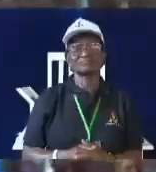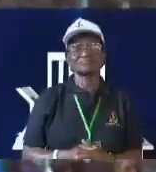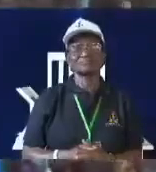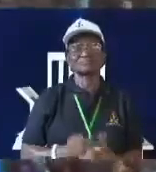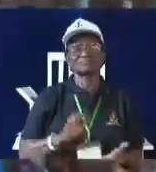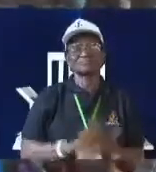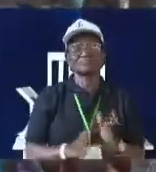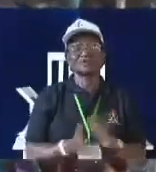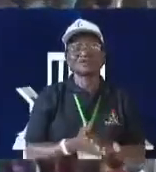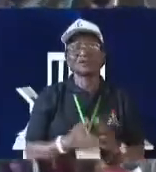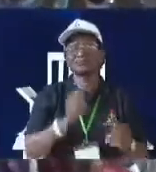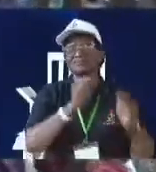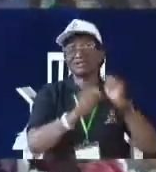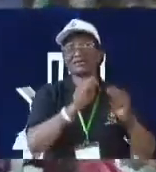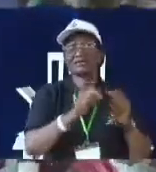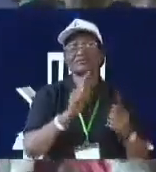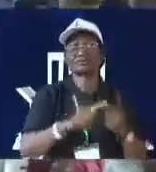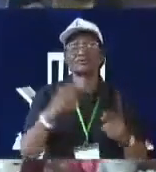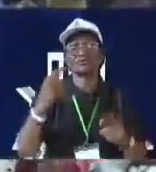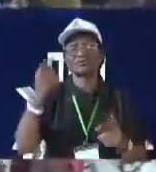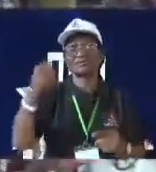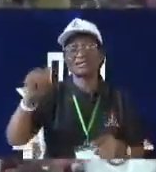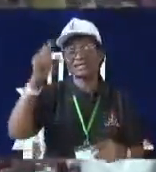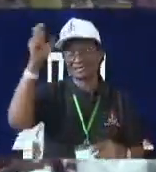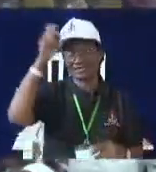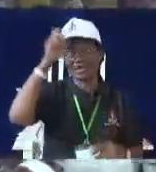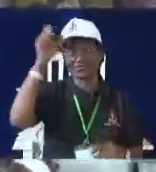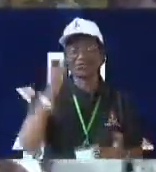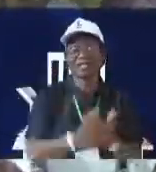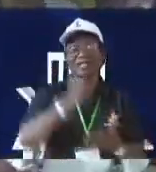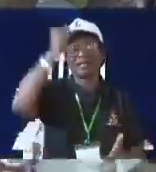Become terrors to the devil.